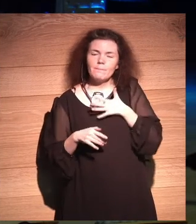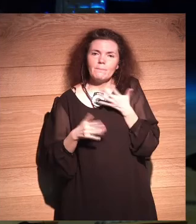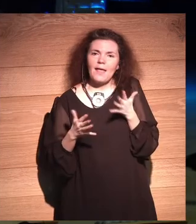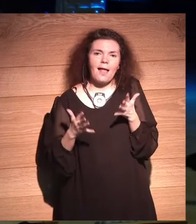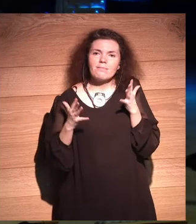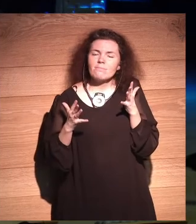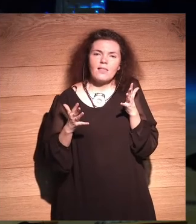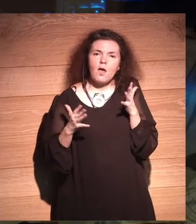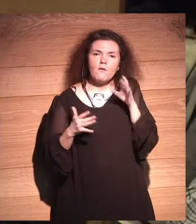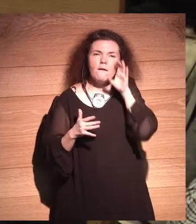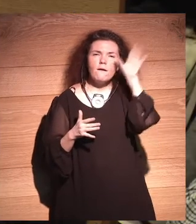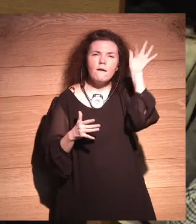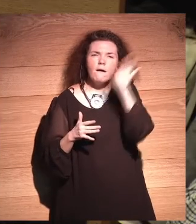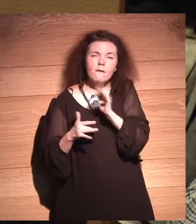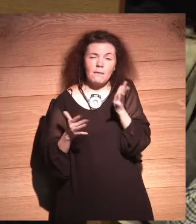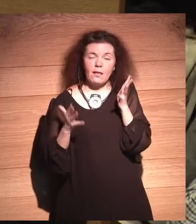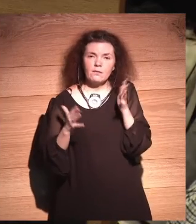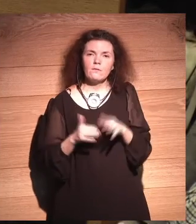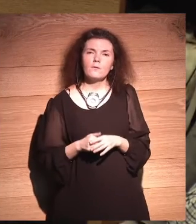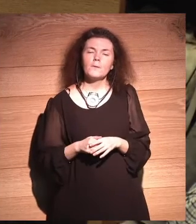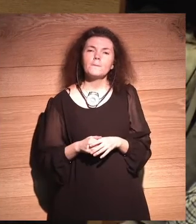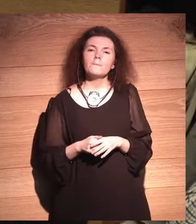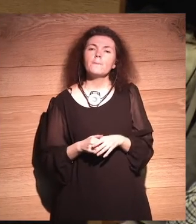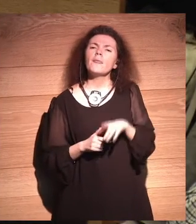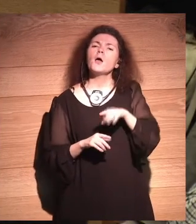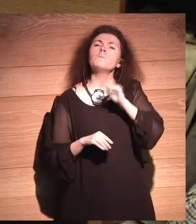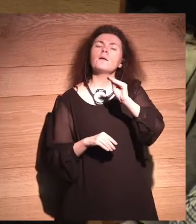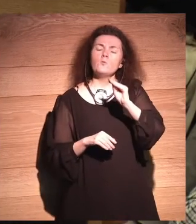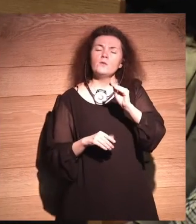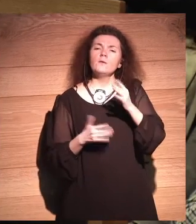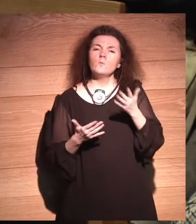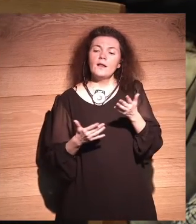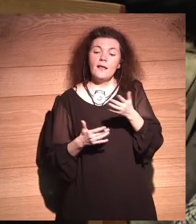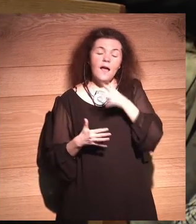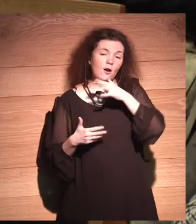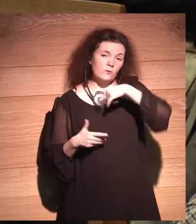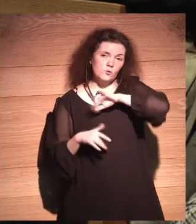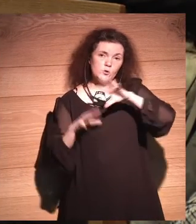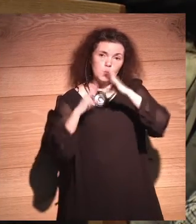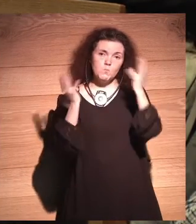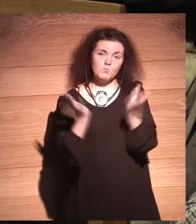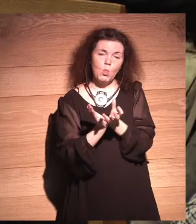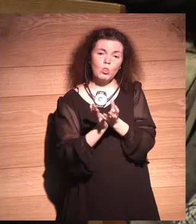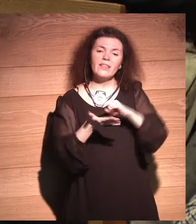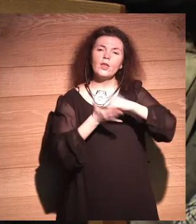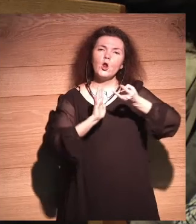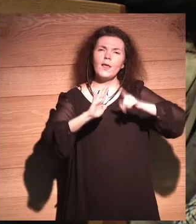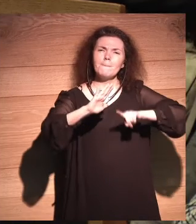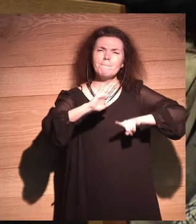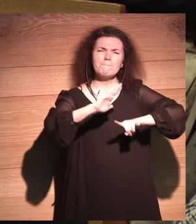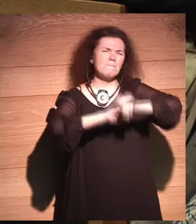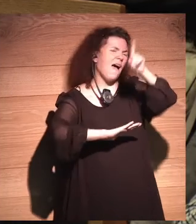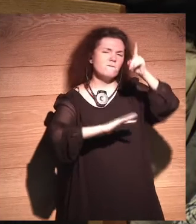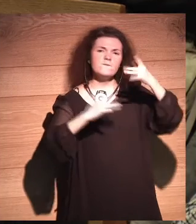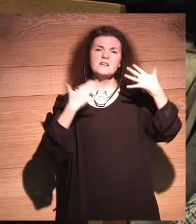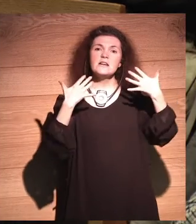be, well, we are in a world where technology goes so quickly that the law is not quick enough to